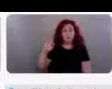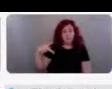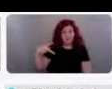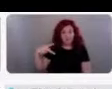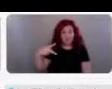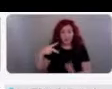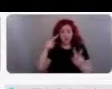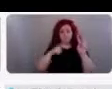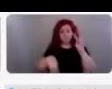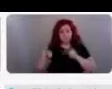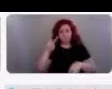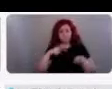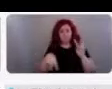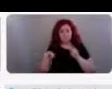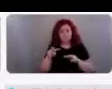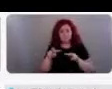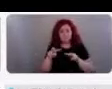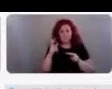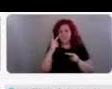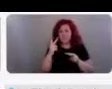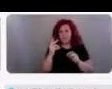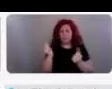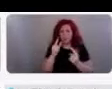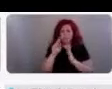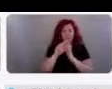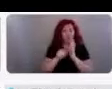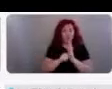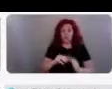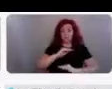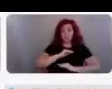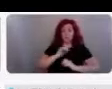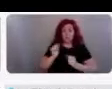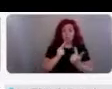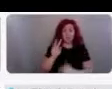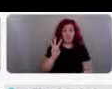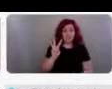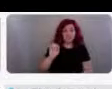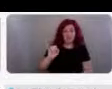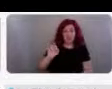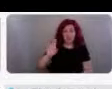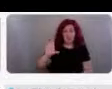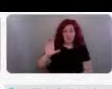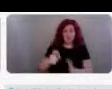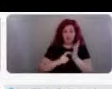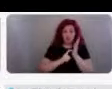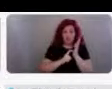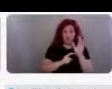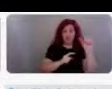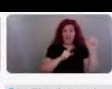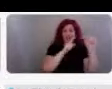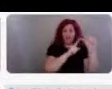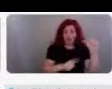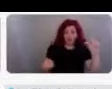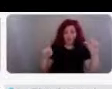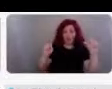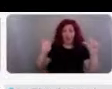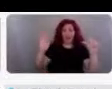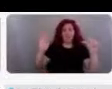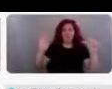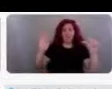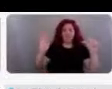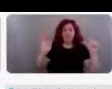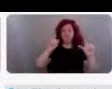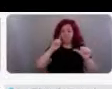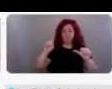as i've looked at it and gone through all the background meets all six of the irsc criteria a through f for drawing a